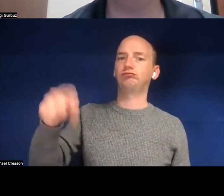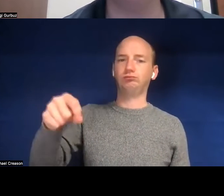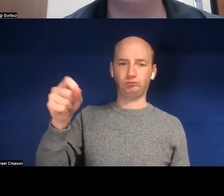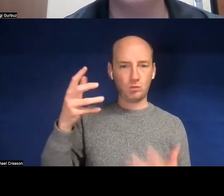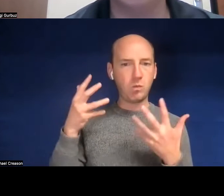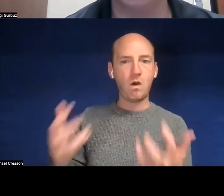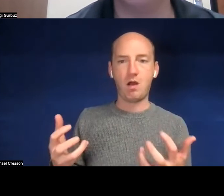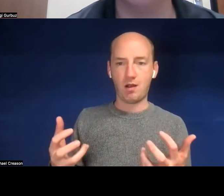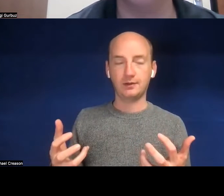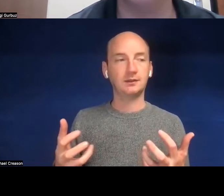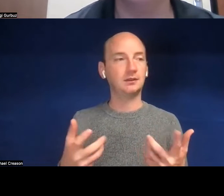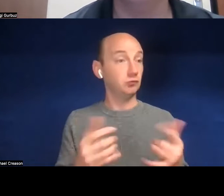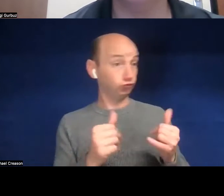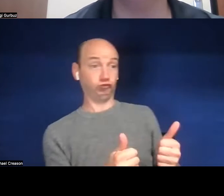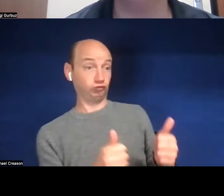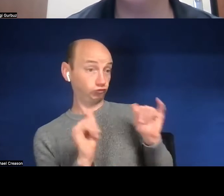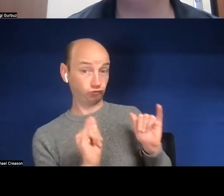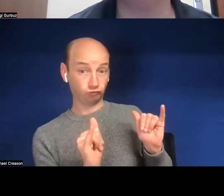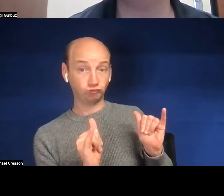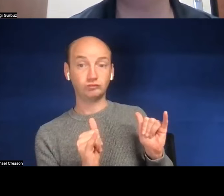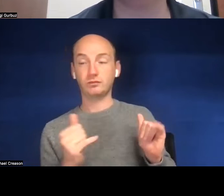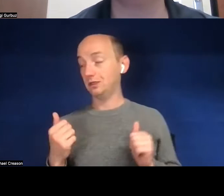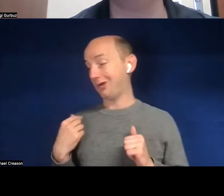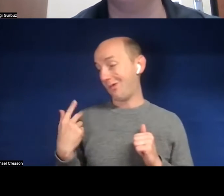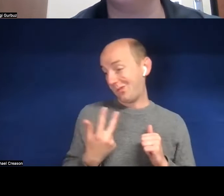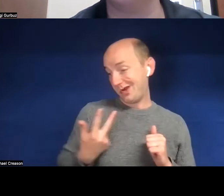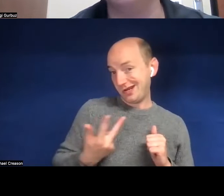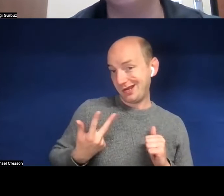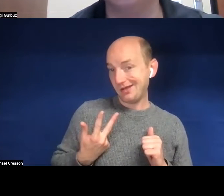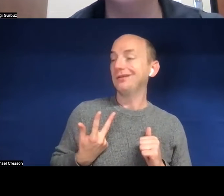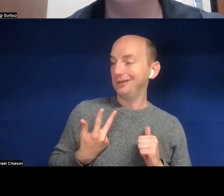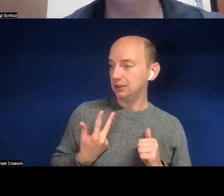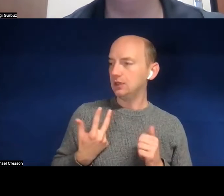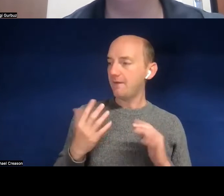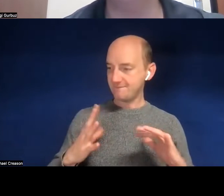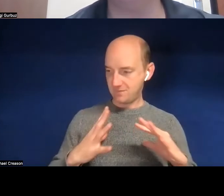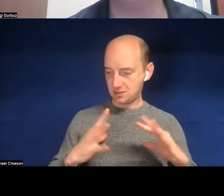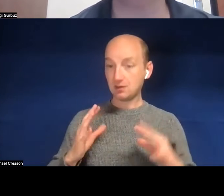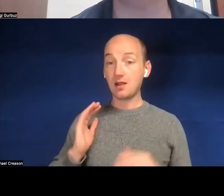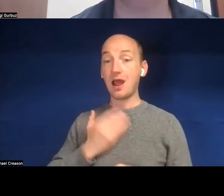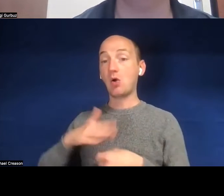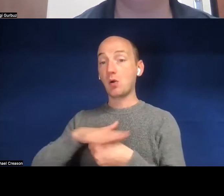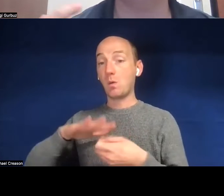which then motivated us to recruit some participants from our local community who would just articulate